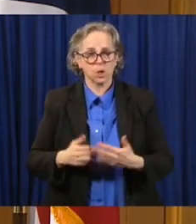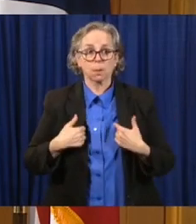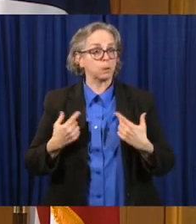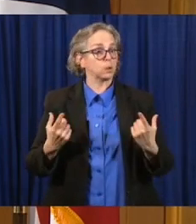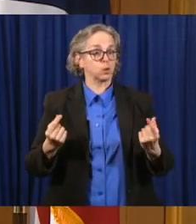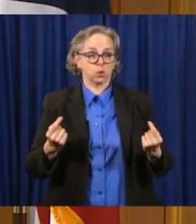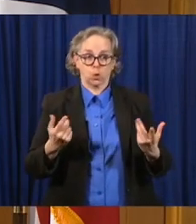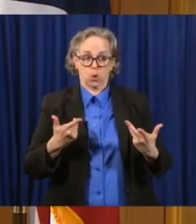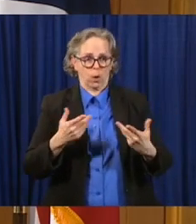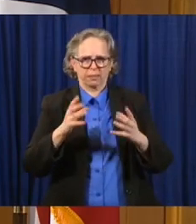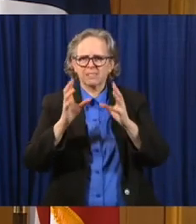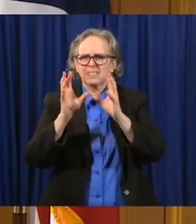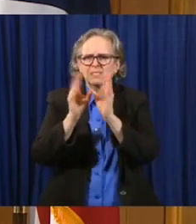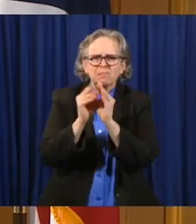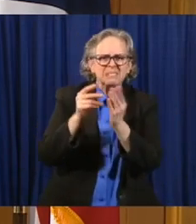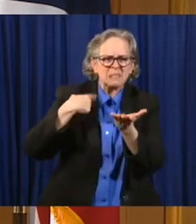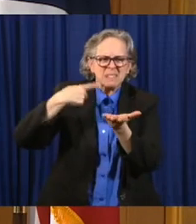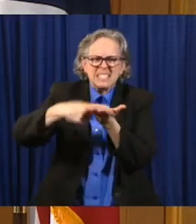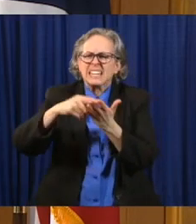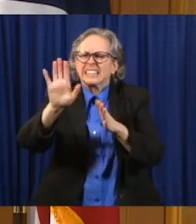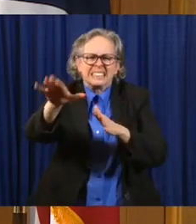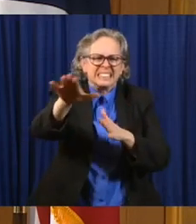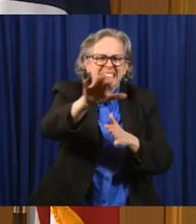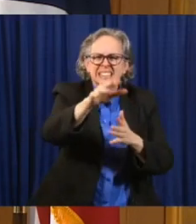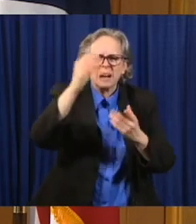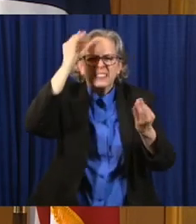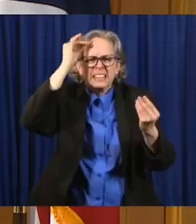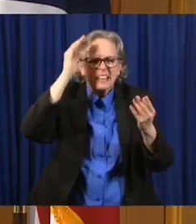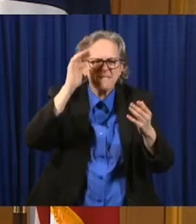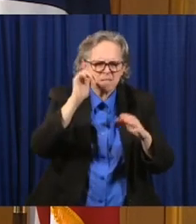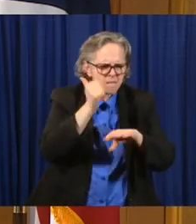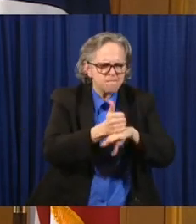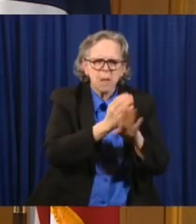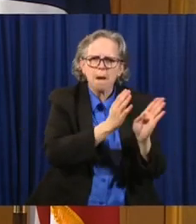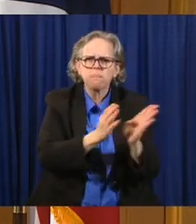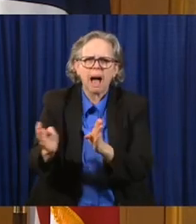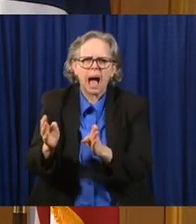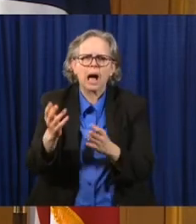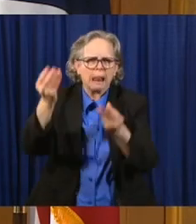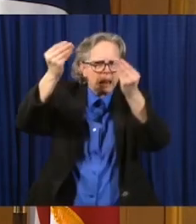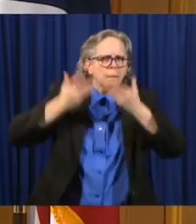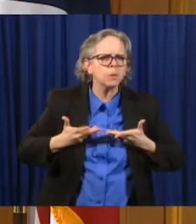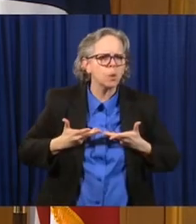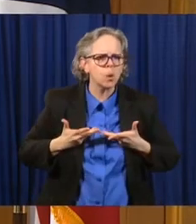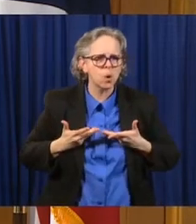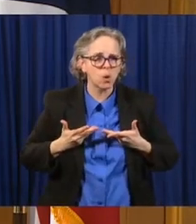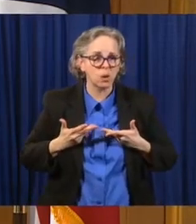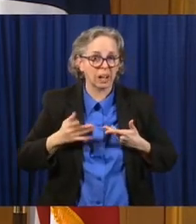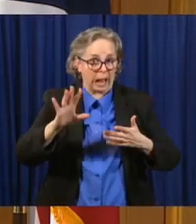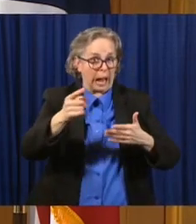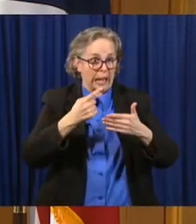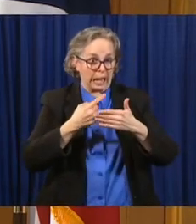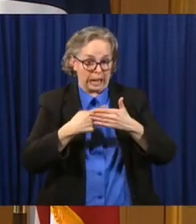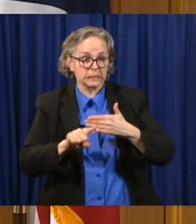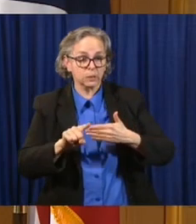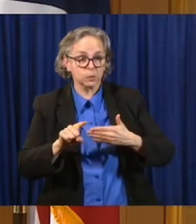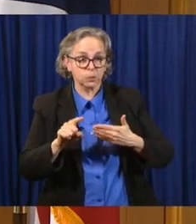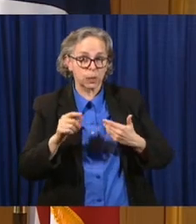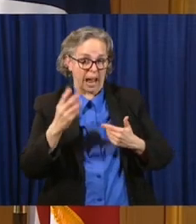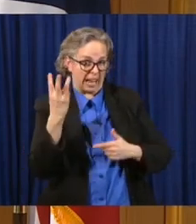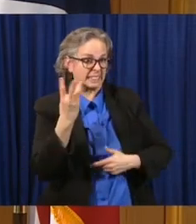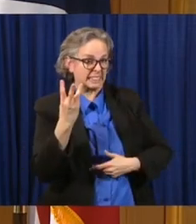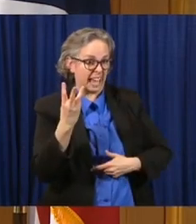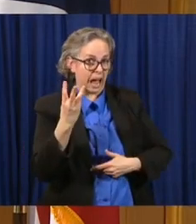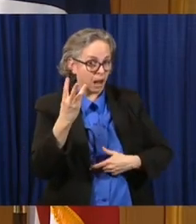and give us a plan. I gave them until a week from today to come forward with that plan. I will look at